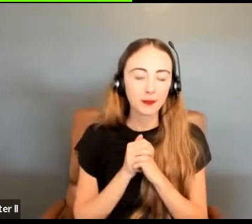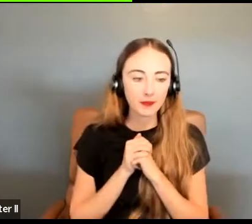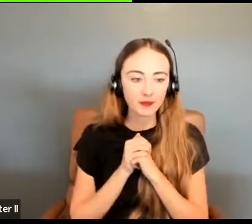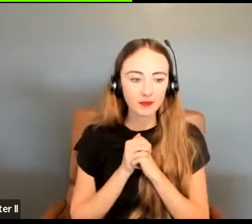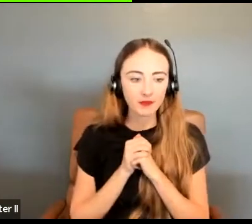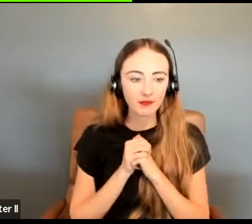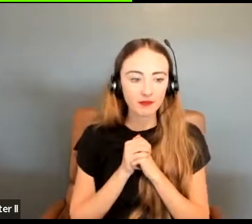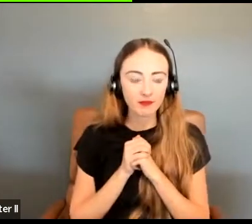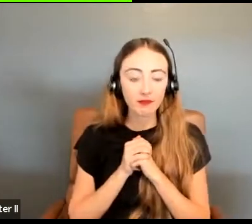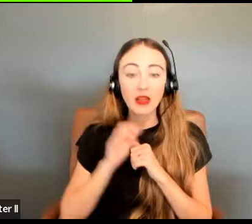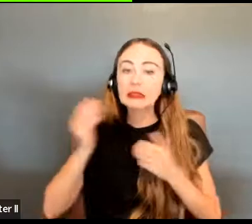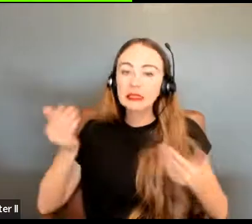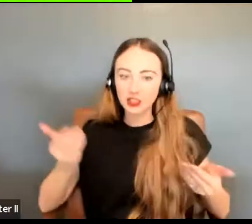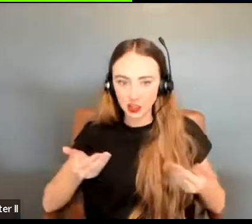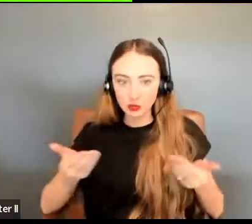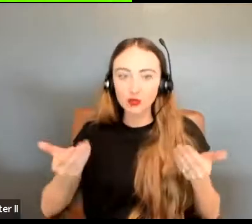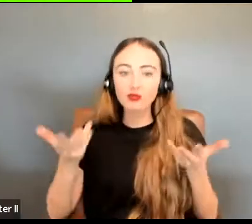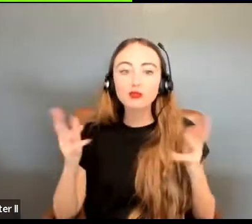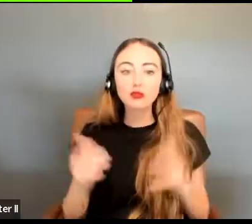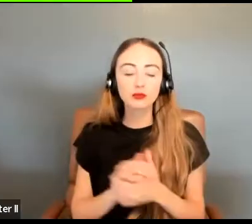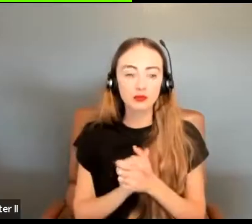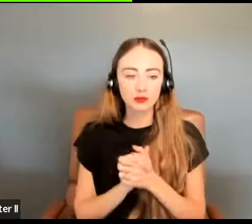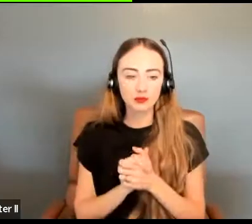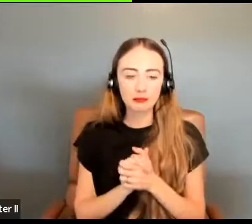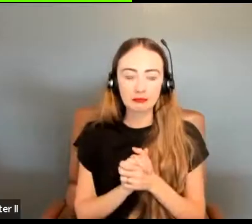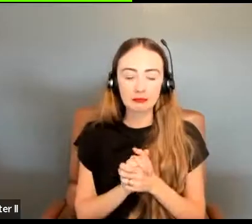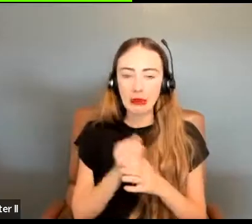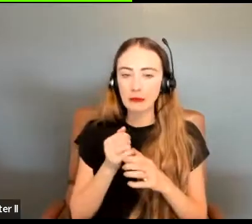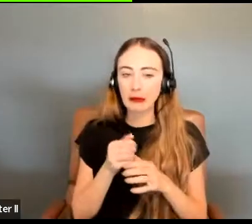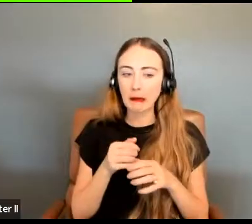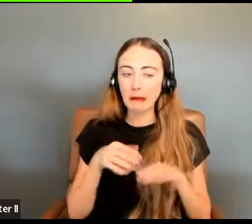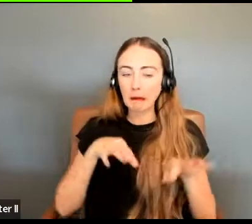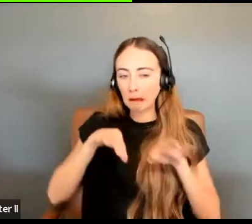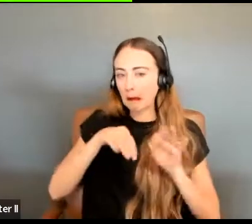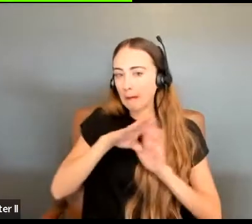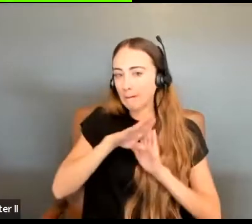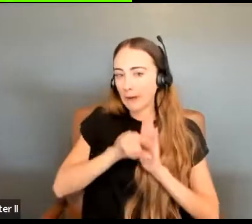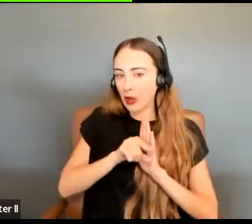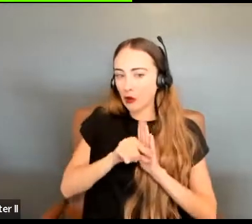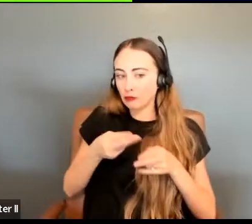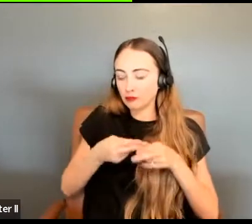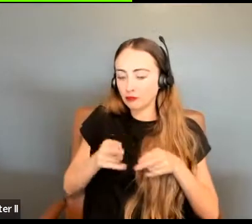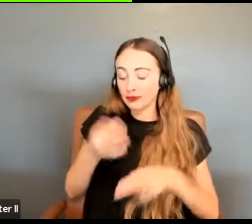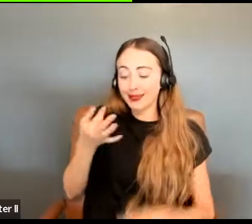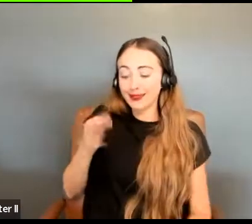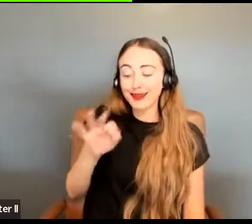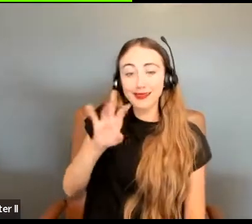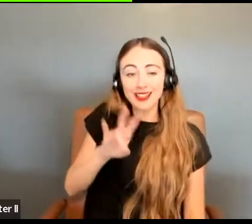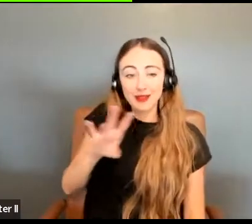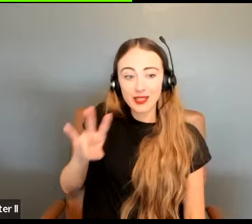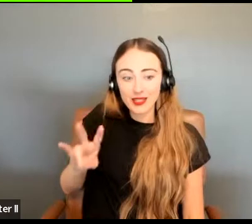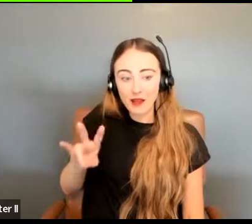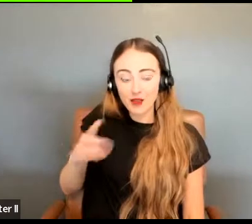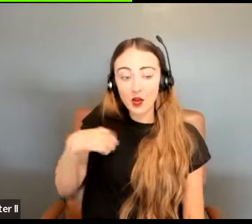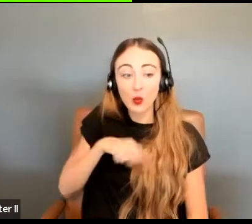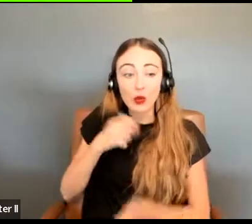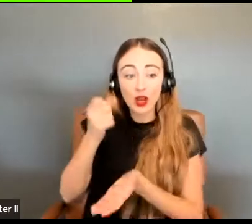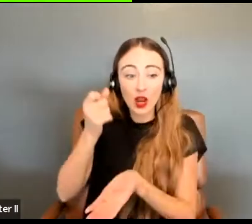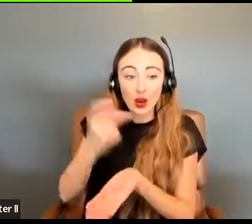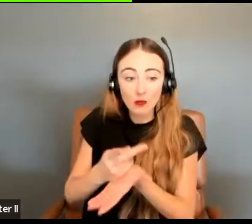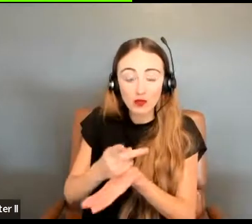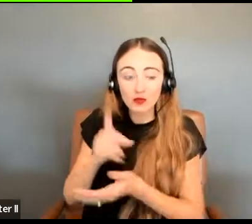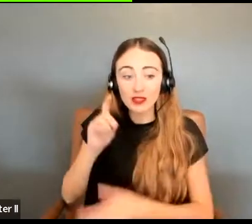That's as introduced. Let me give a little background very briefly. In 1977, the council approved DC